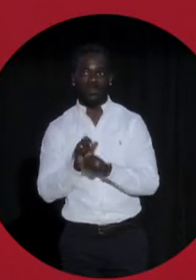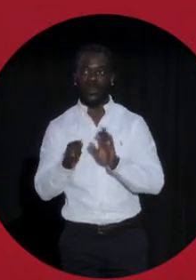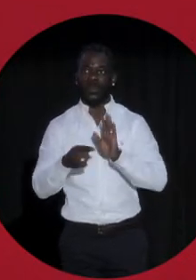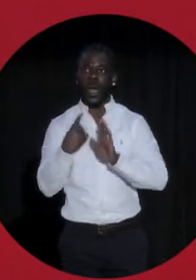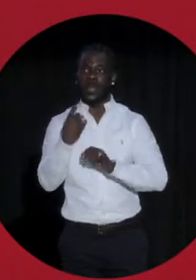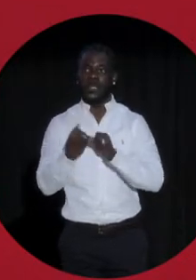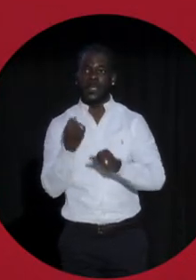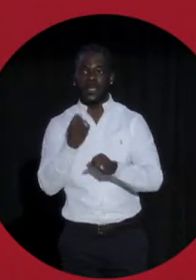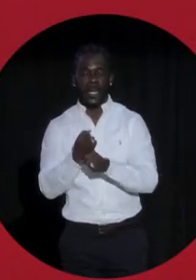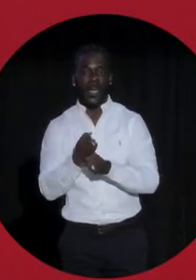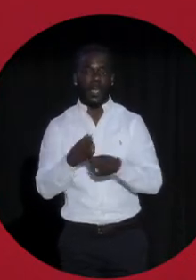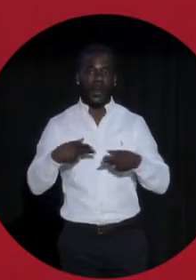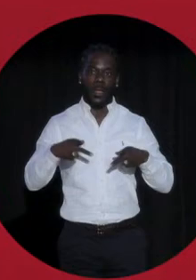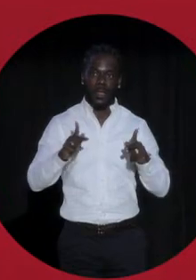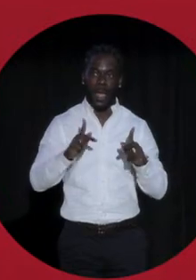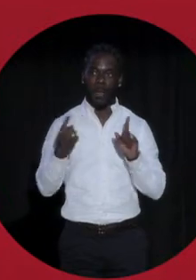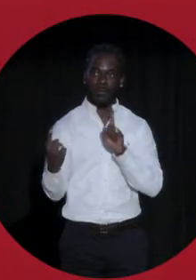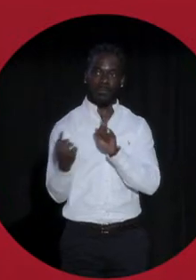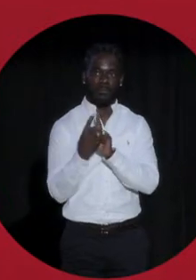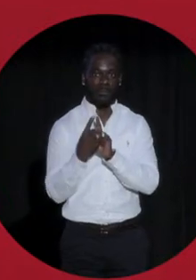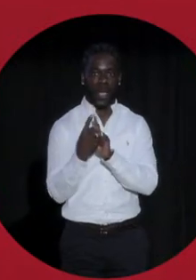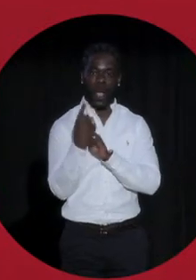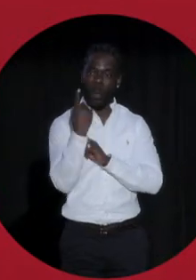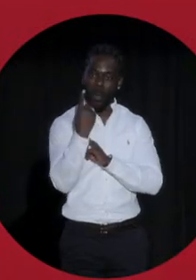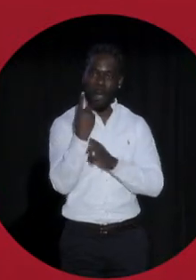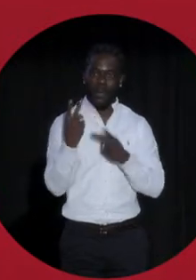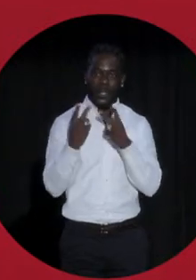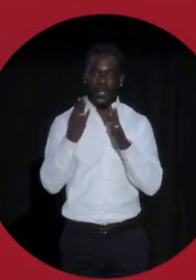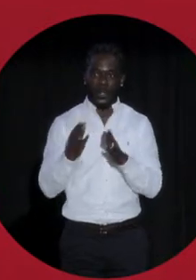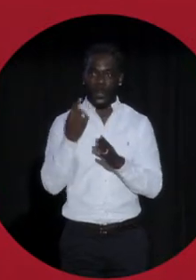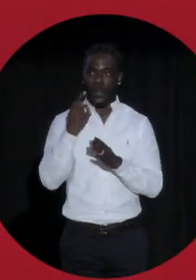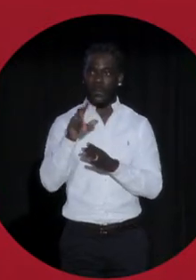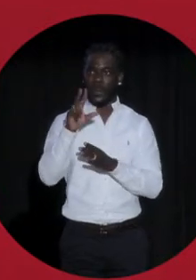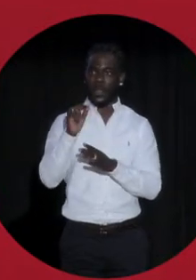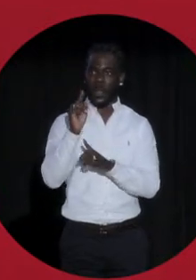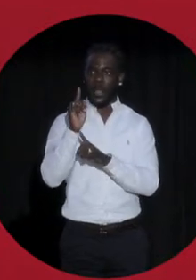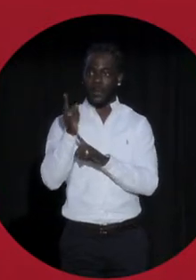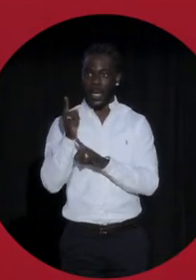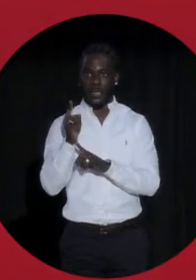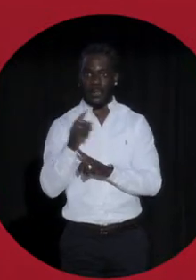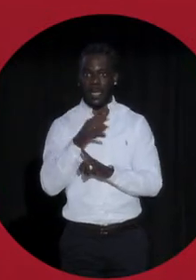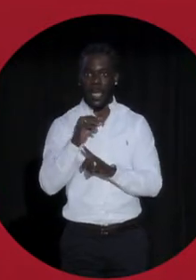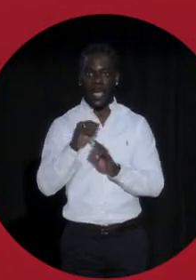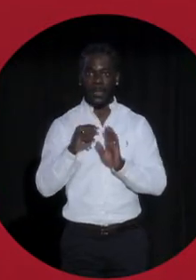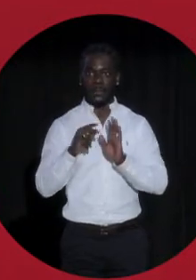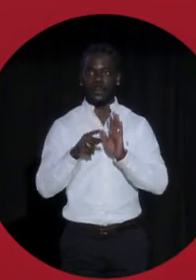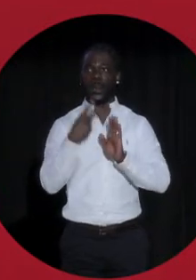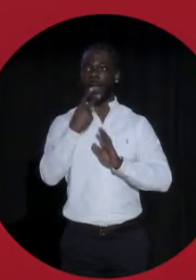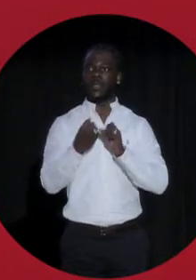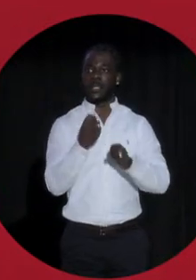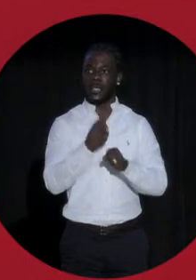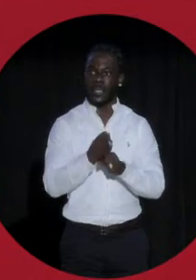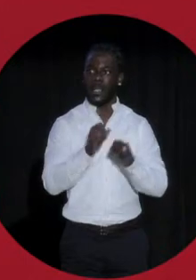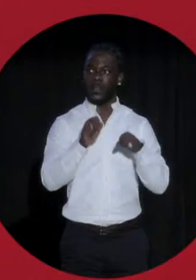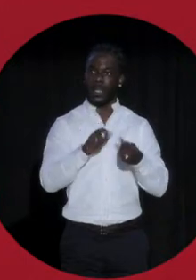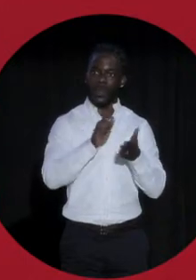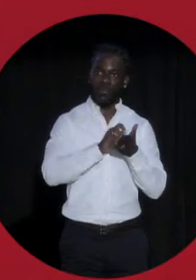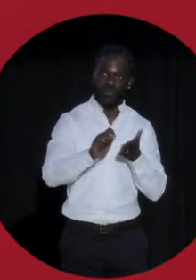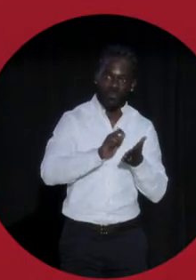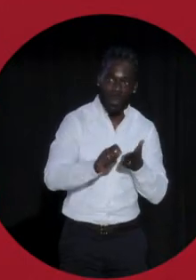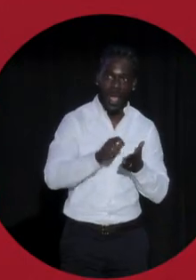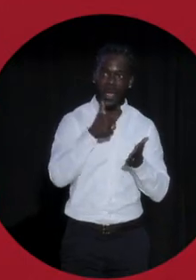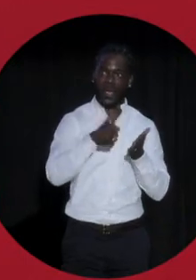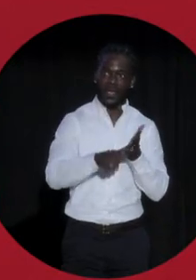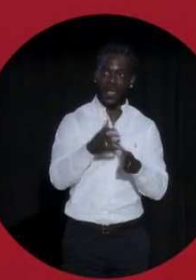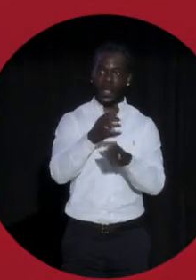was allowed to meet with a visitor for 30 minutes, and once every 6 months, he could write and receive a letter. This is